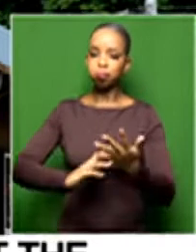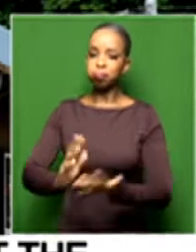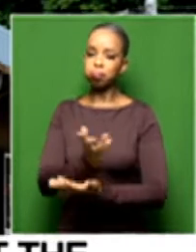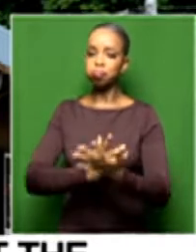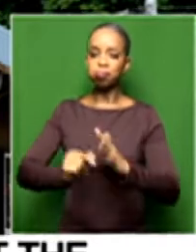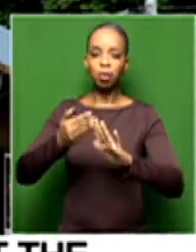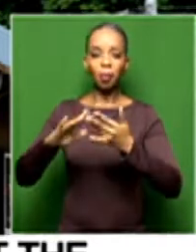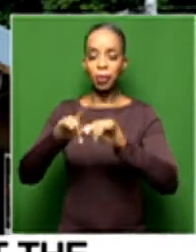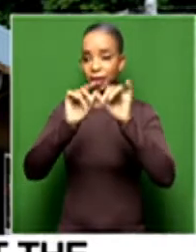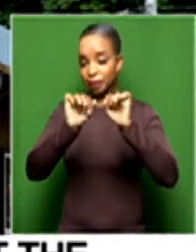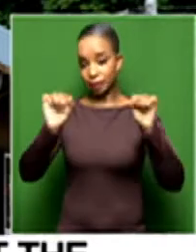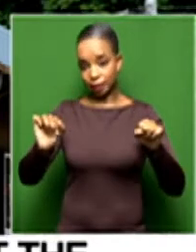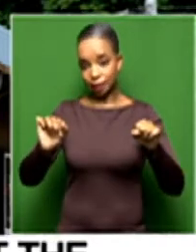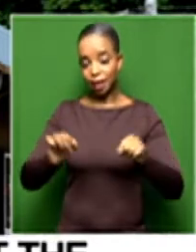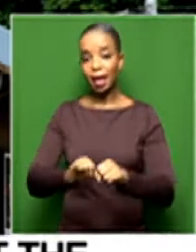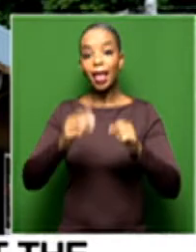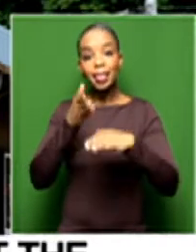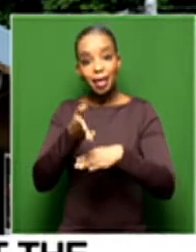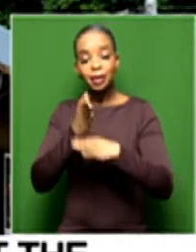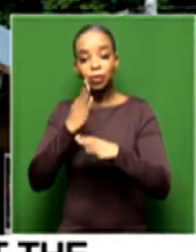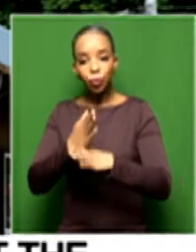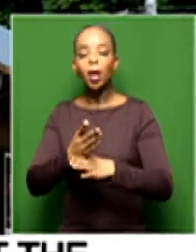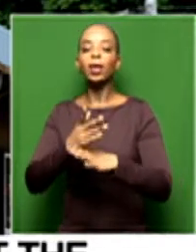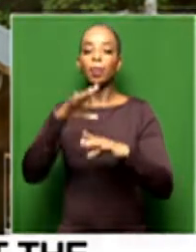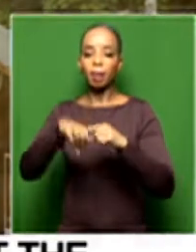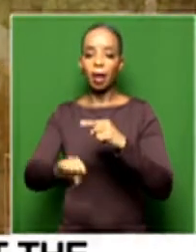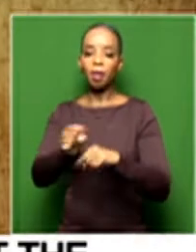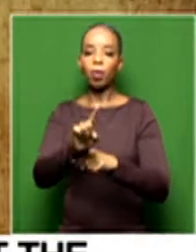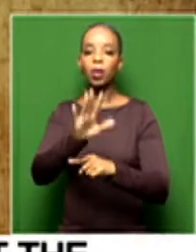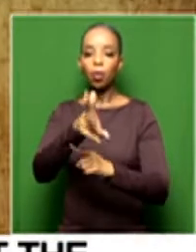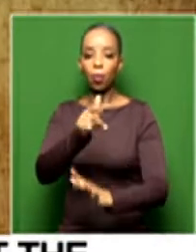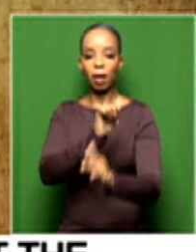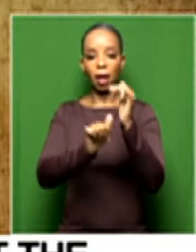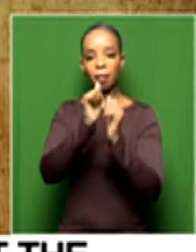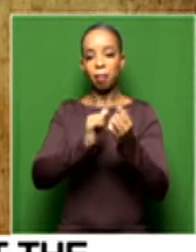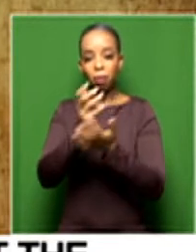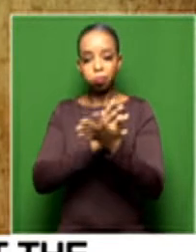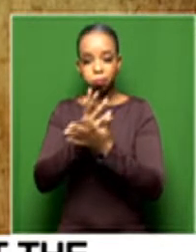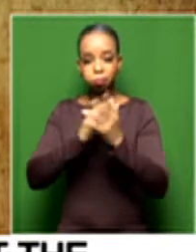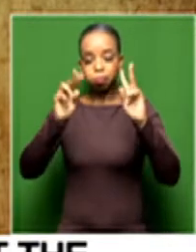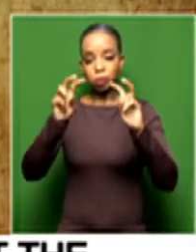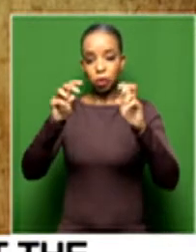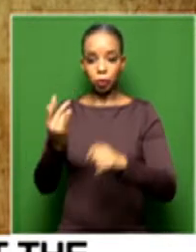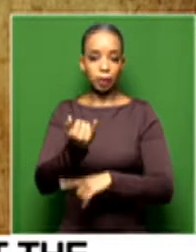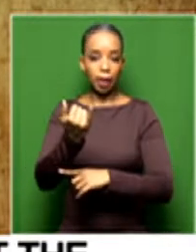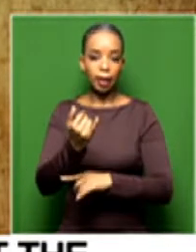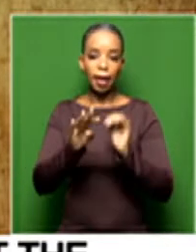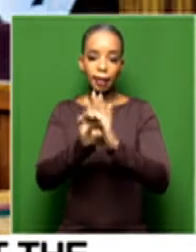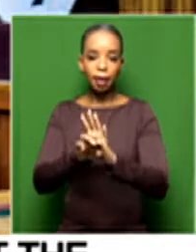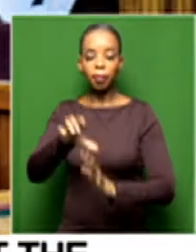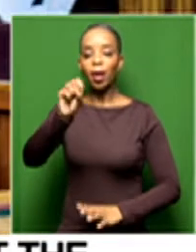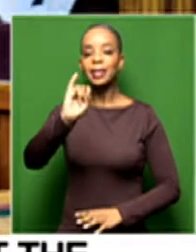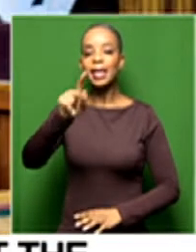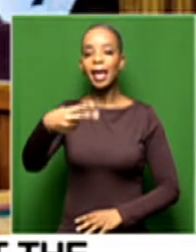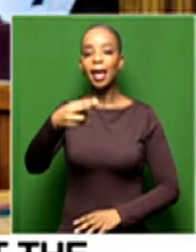works, we find out that we are going back again to debate issues that are very important in our society. For example, Sipho Konqeka's work actually looks